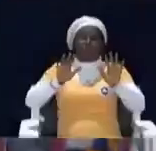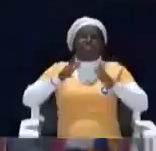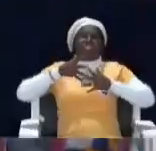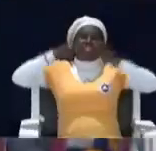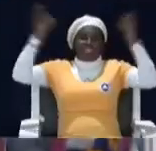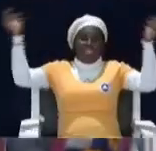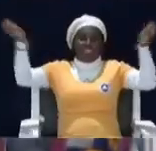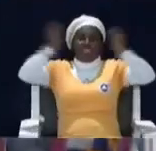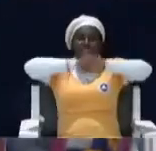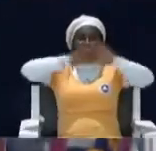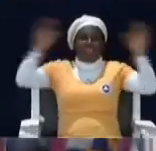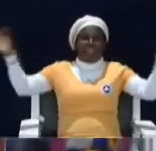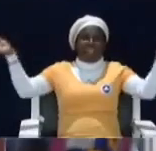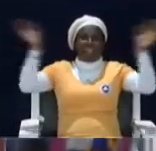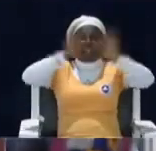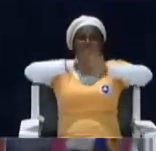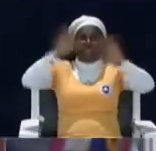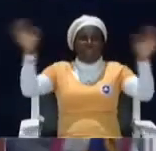shout hallelujah.